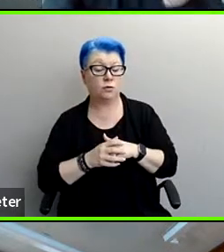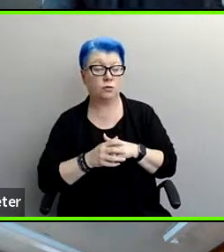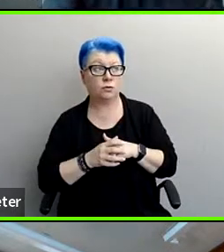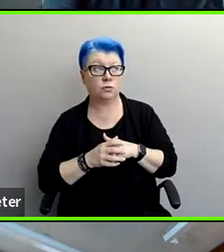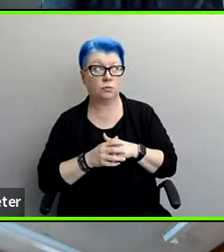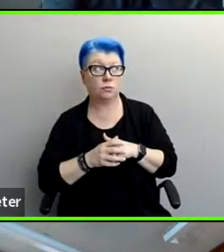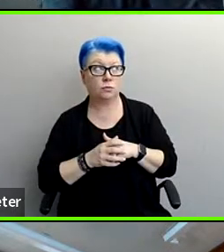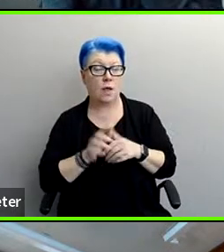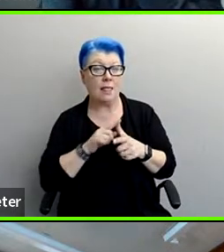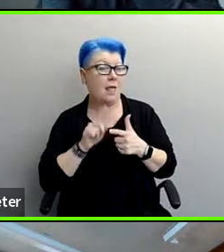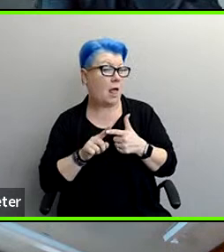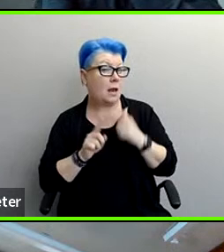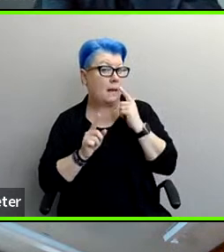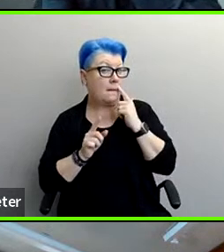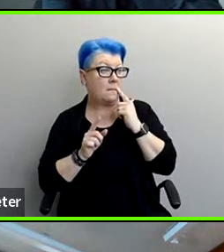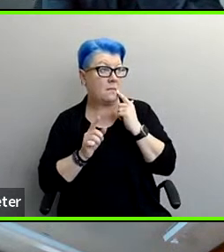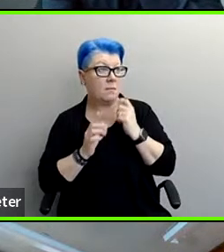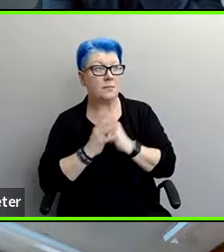then